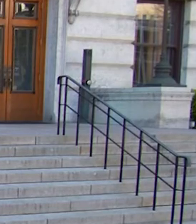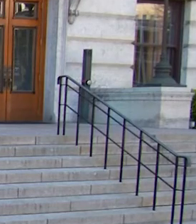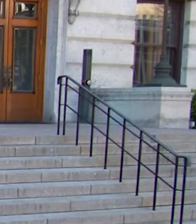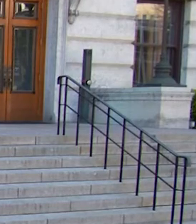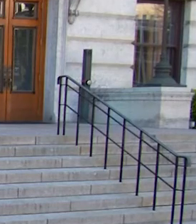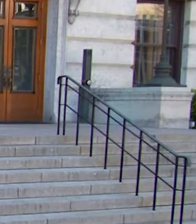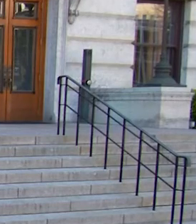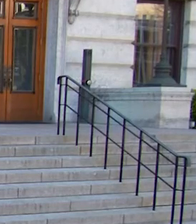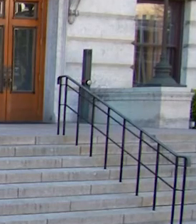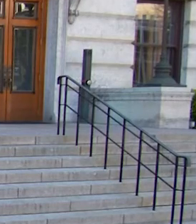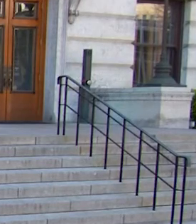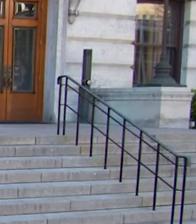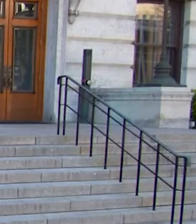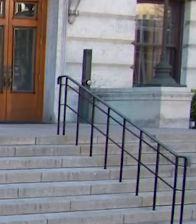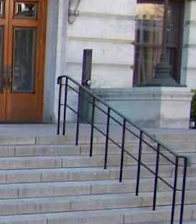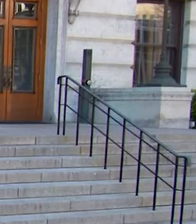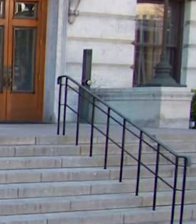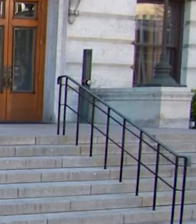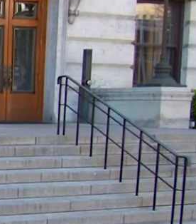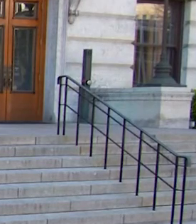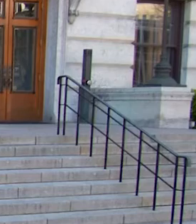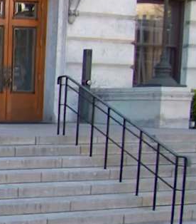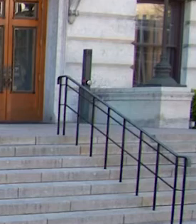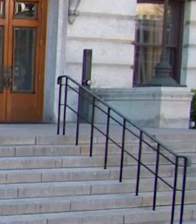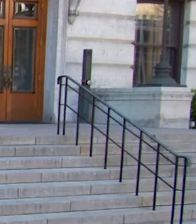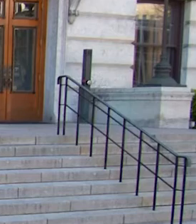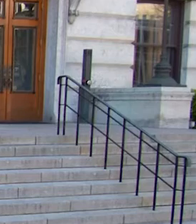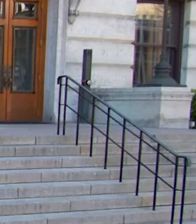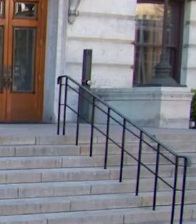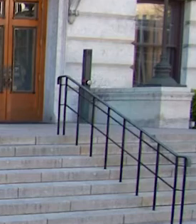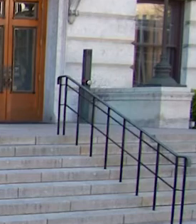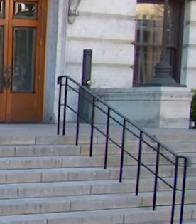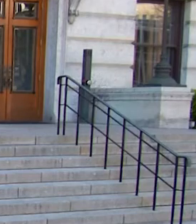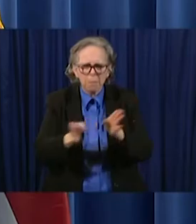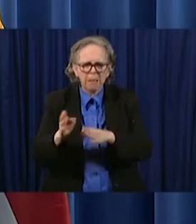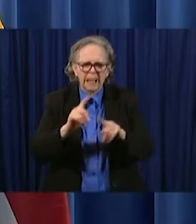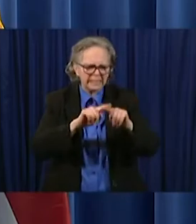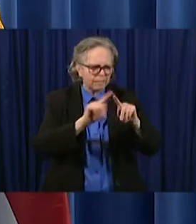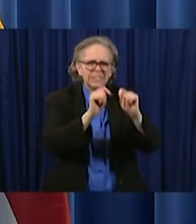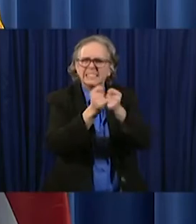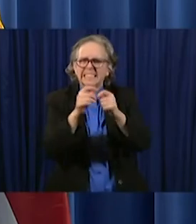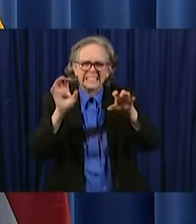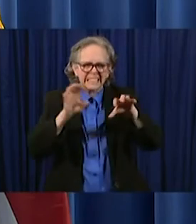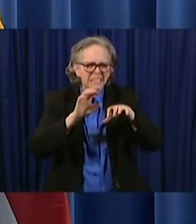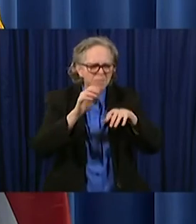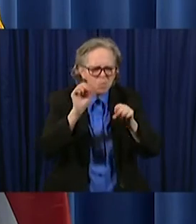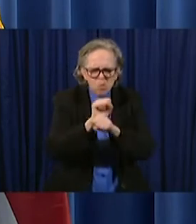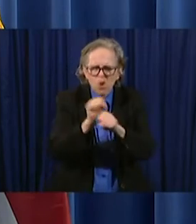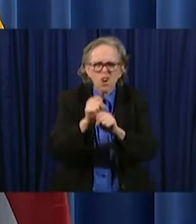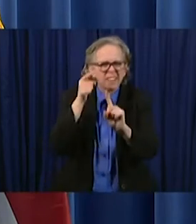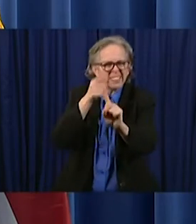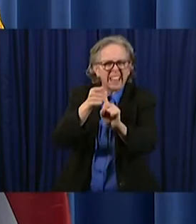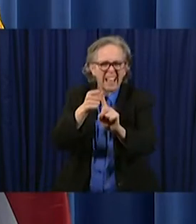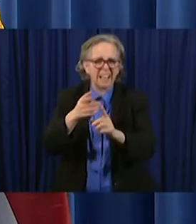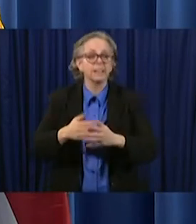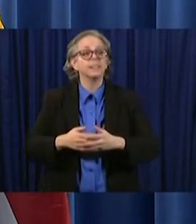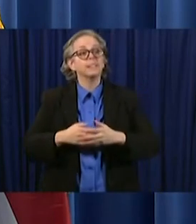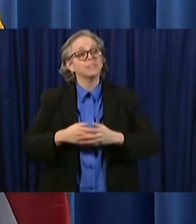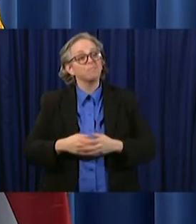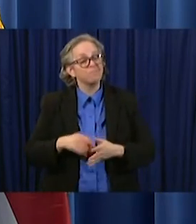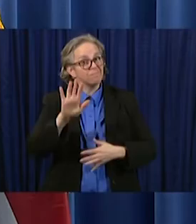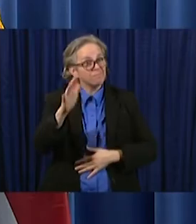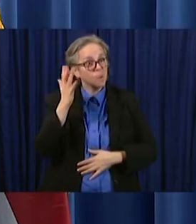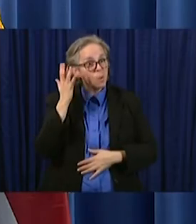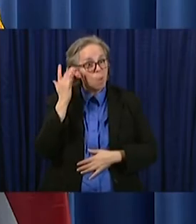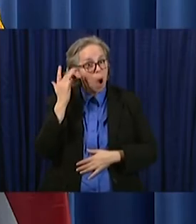explosion of positive cases among our prison system. Take a listen. The reason that you're seeing the numbers spike, of